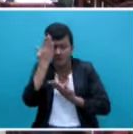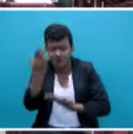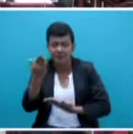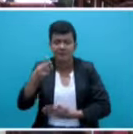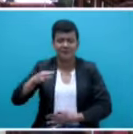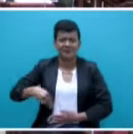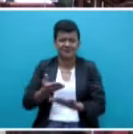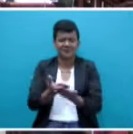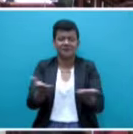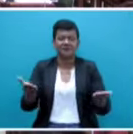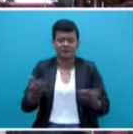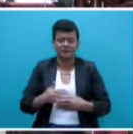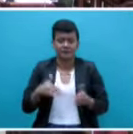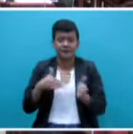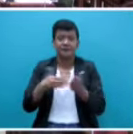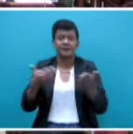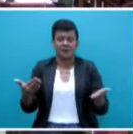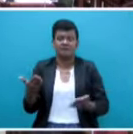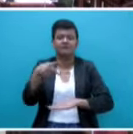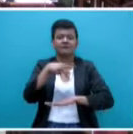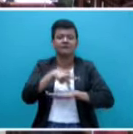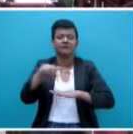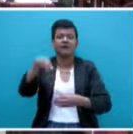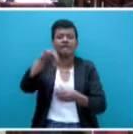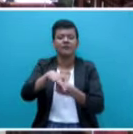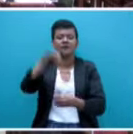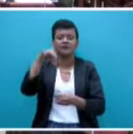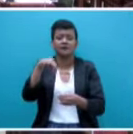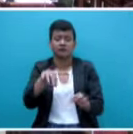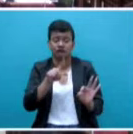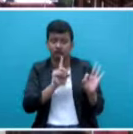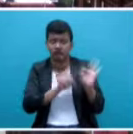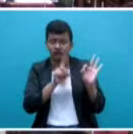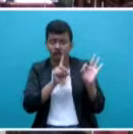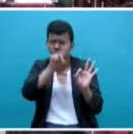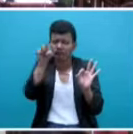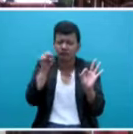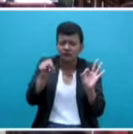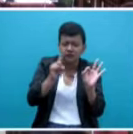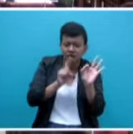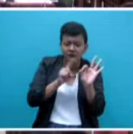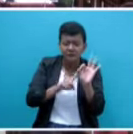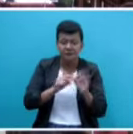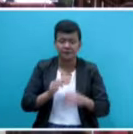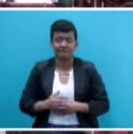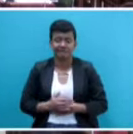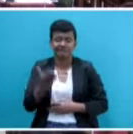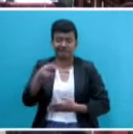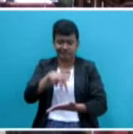the Parliament will now vote. The question is that pursuant to Standing Orders